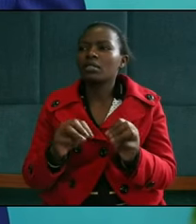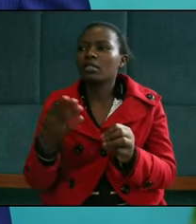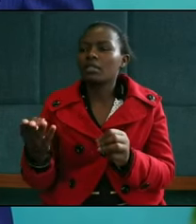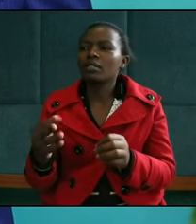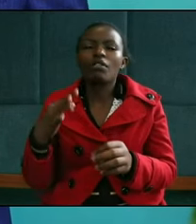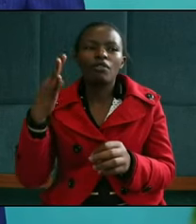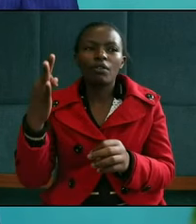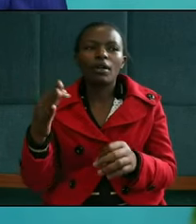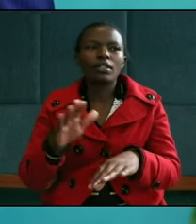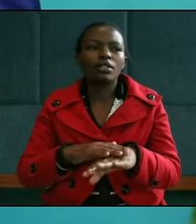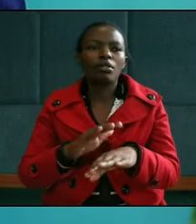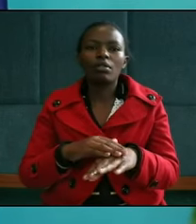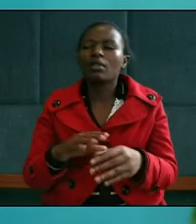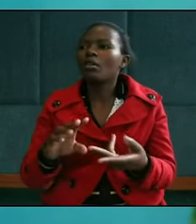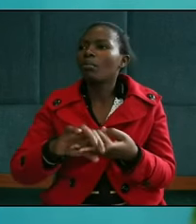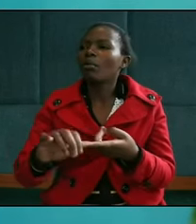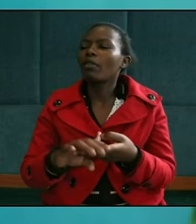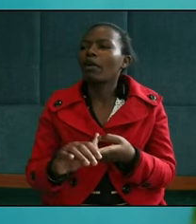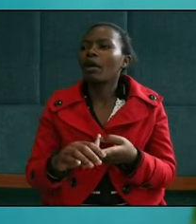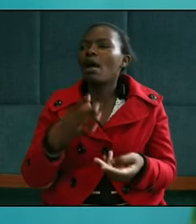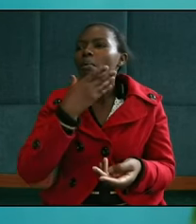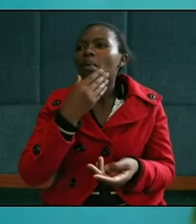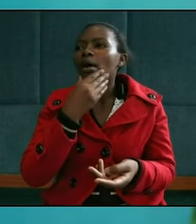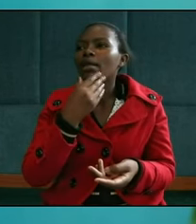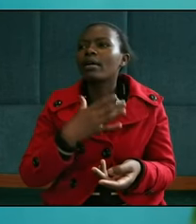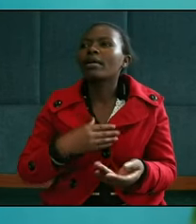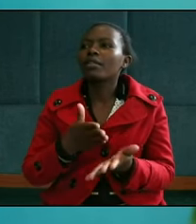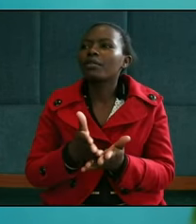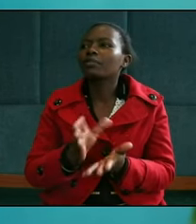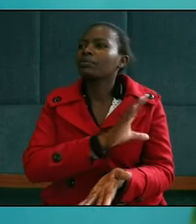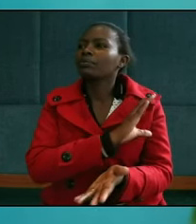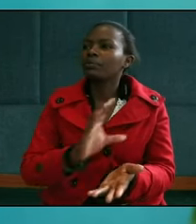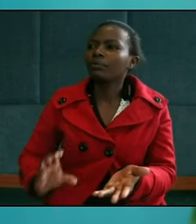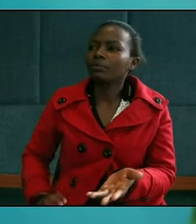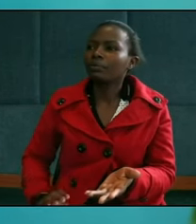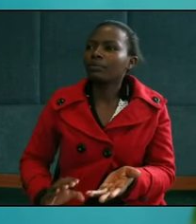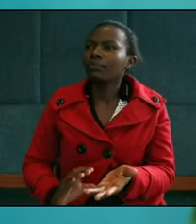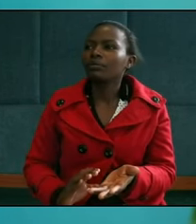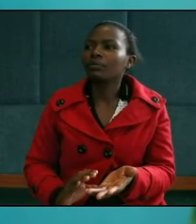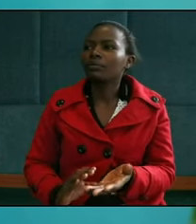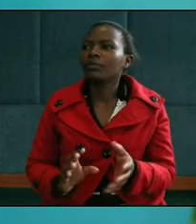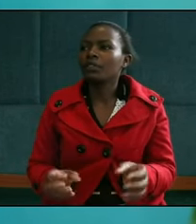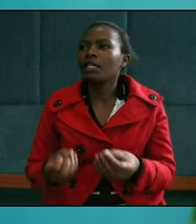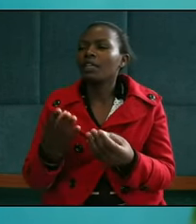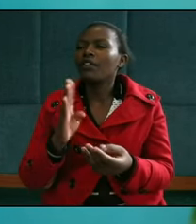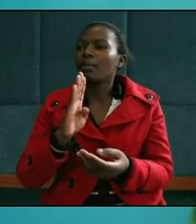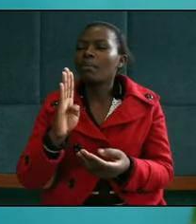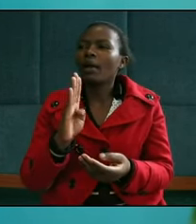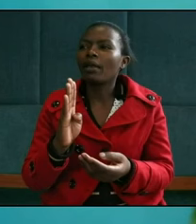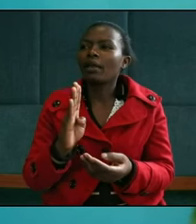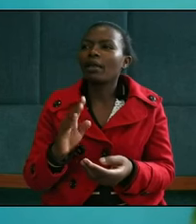love and the soon return of Christ. It is sponsored by the General Conference and is supported mainly